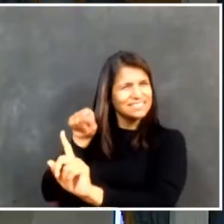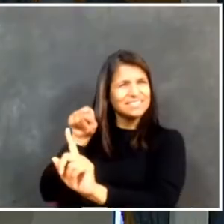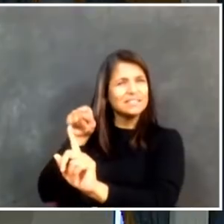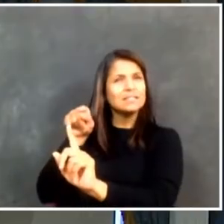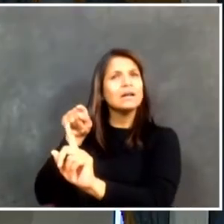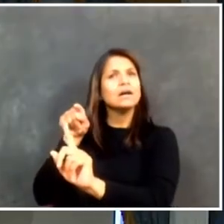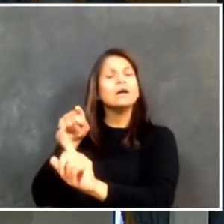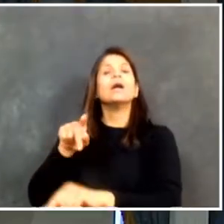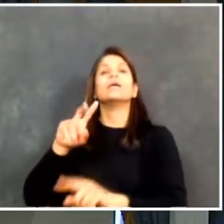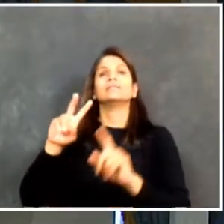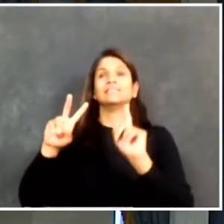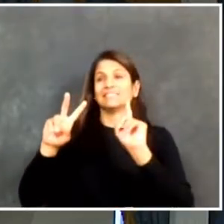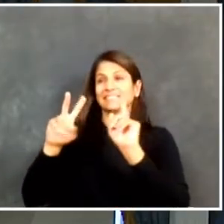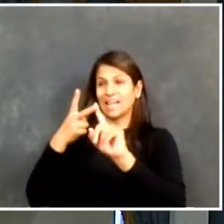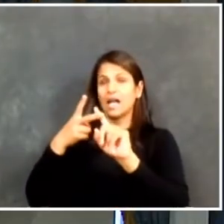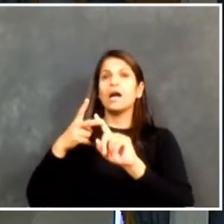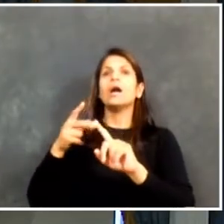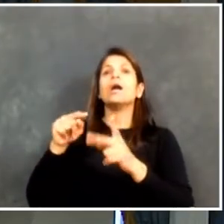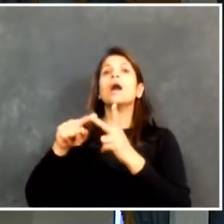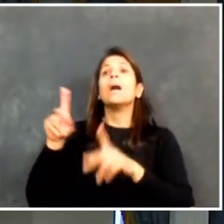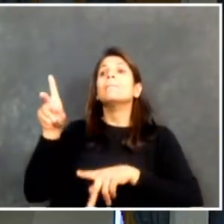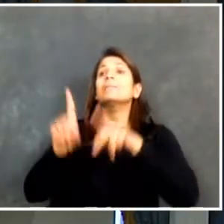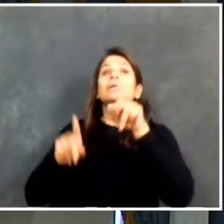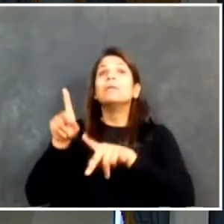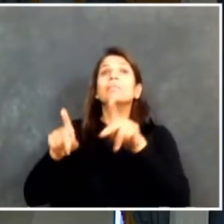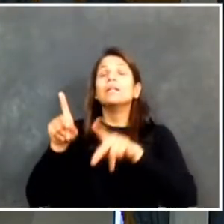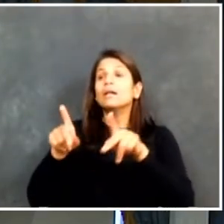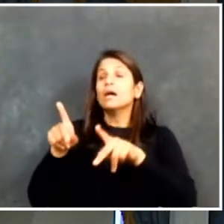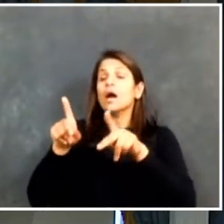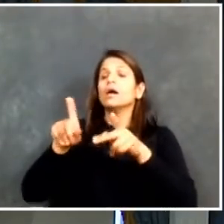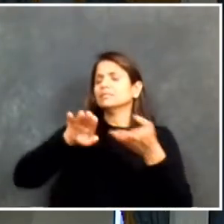that were classified under DOA/other.